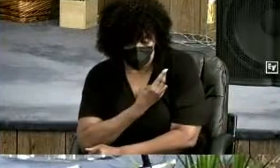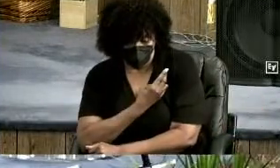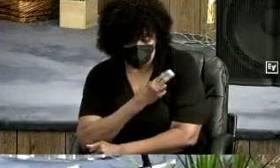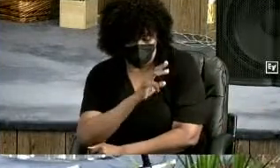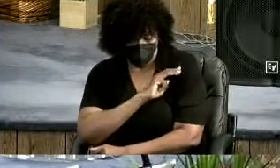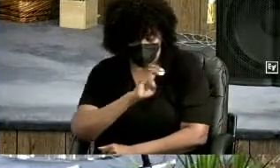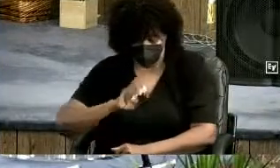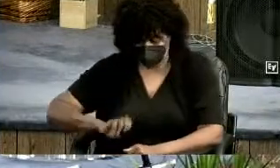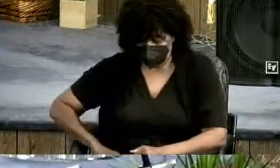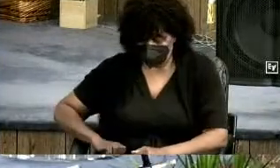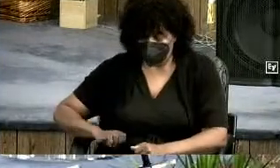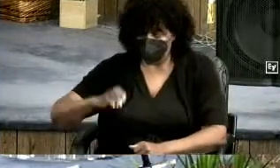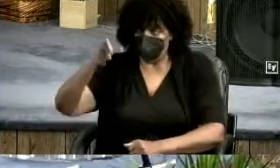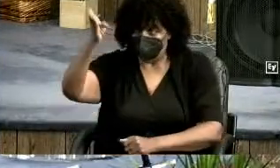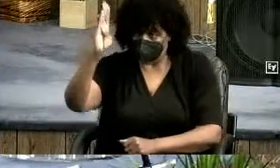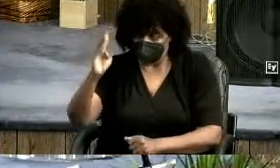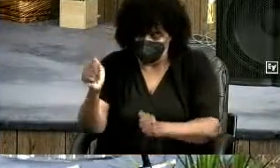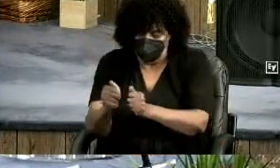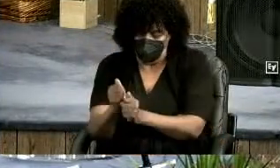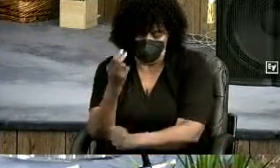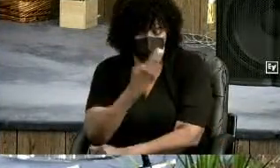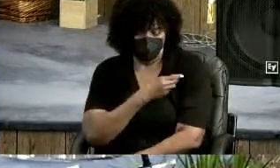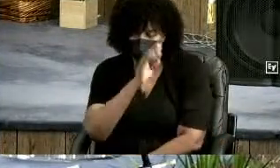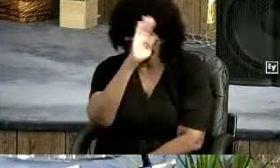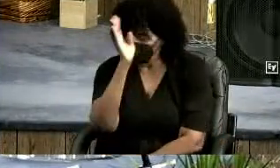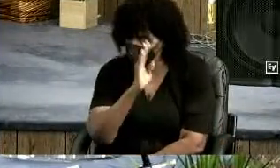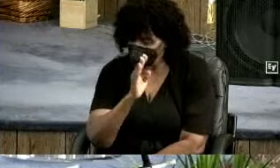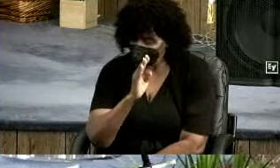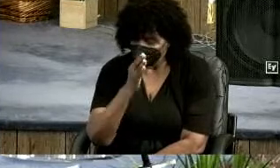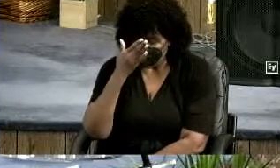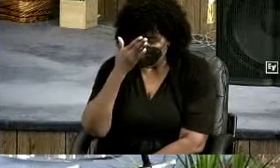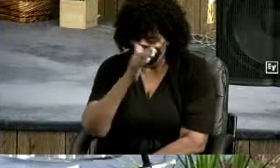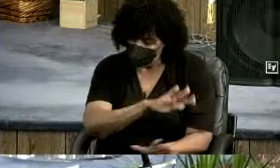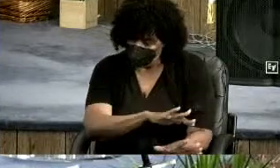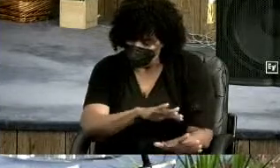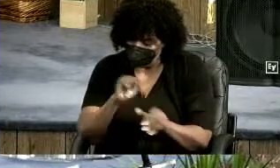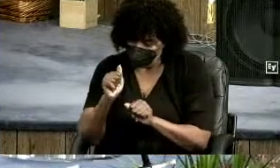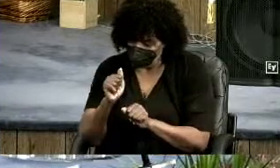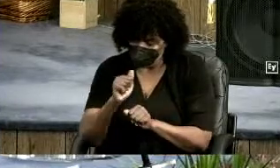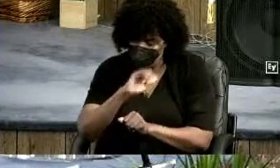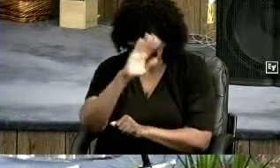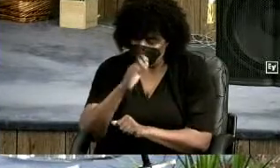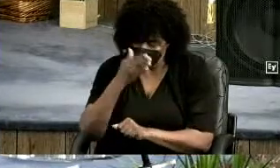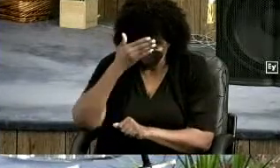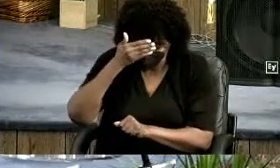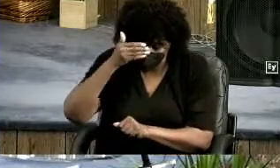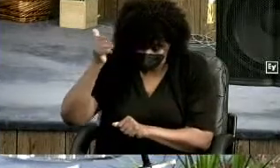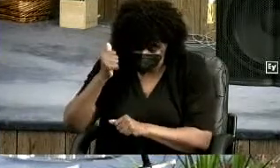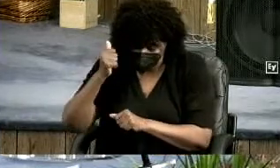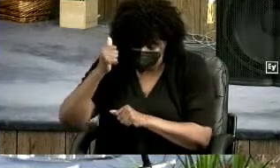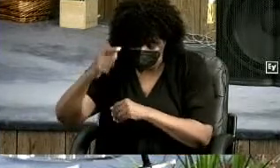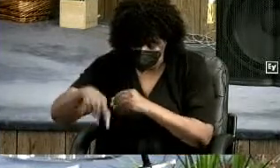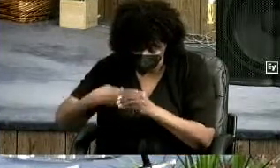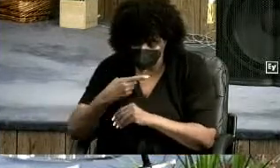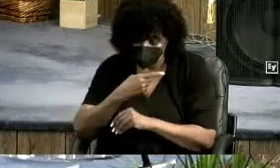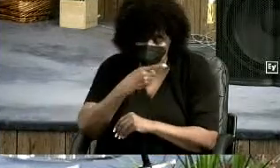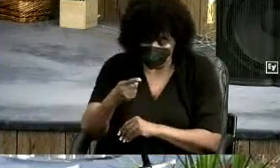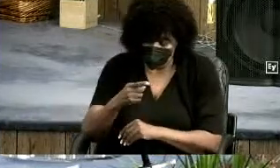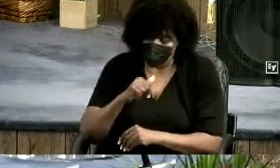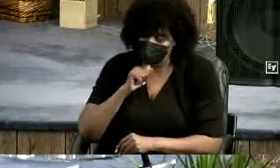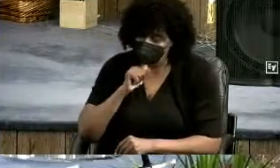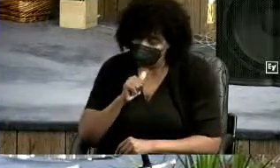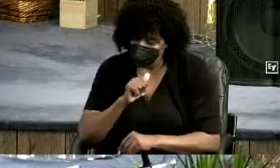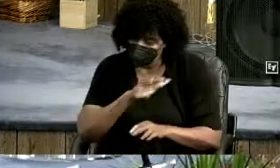God with us. He said, I'll never leave you or forsake you. And though I got to go and finish this work, I'm not going to leave